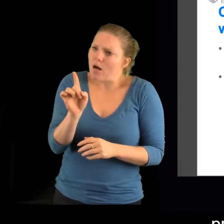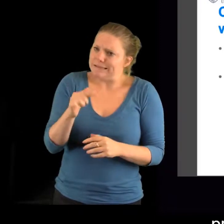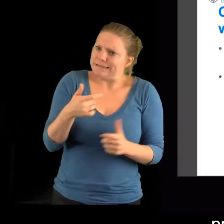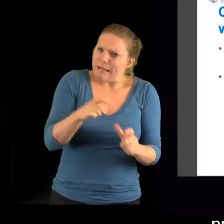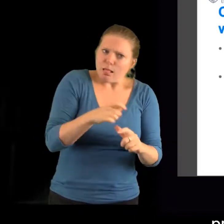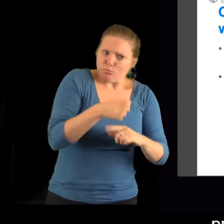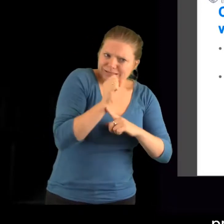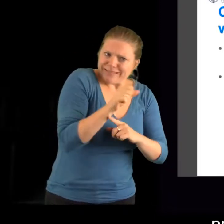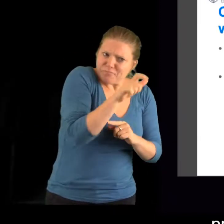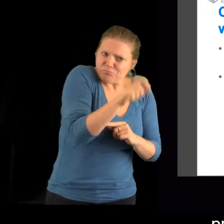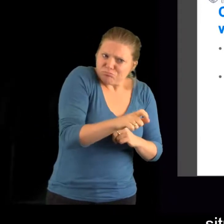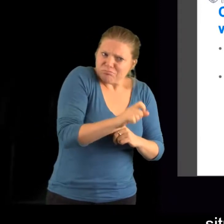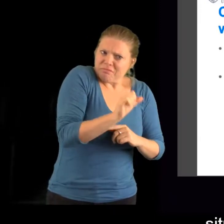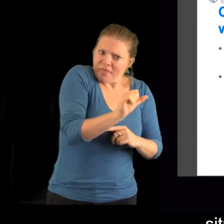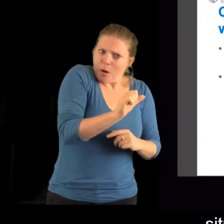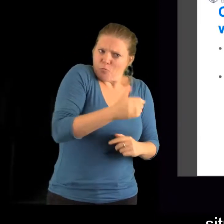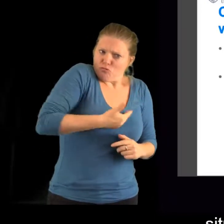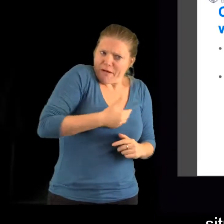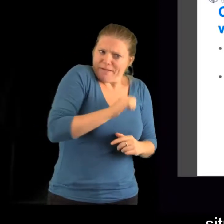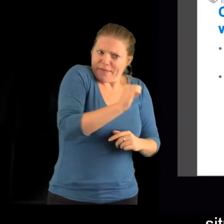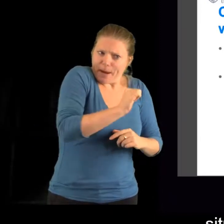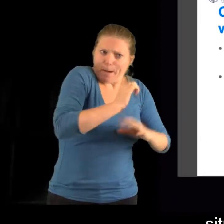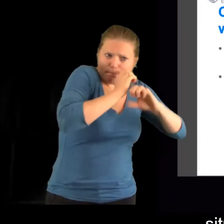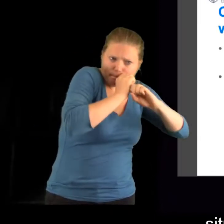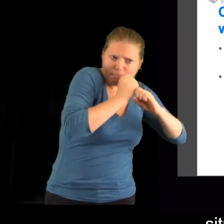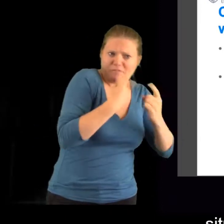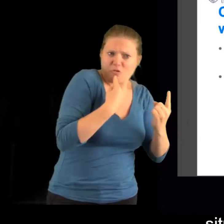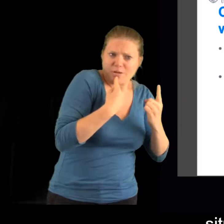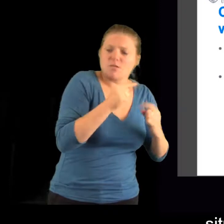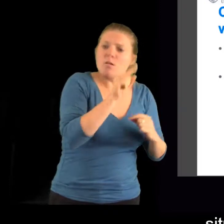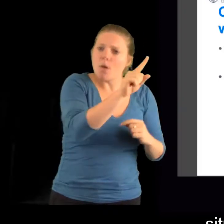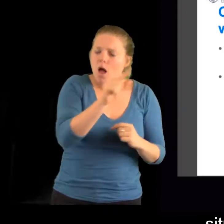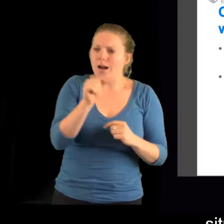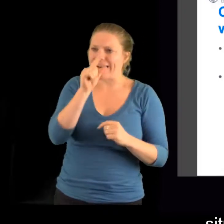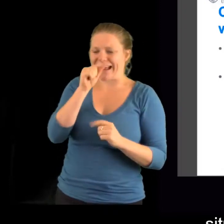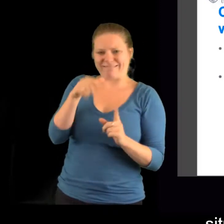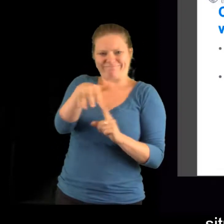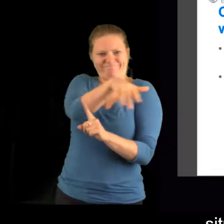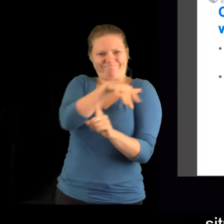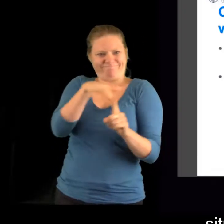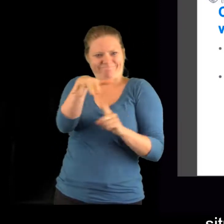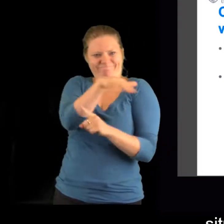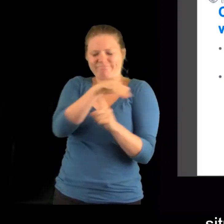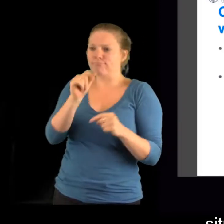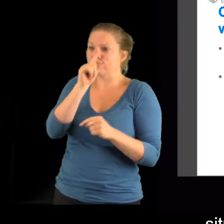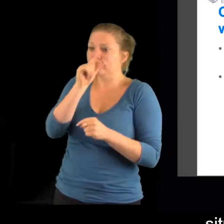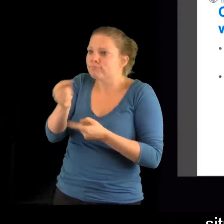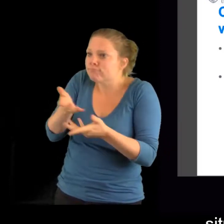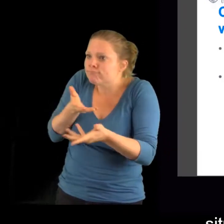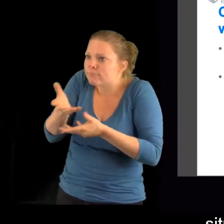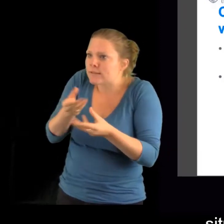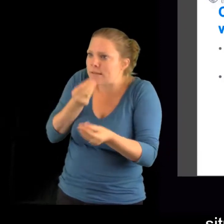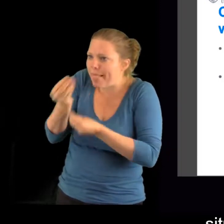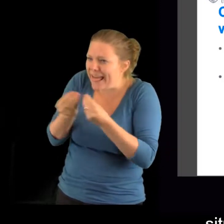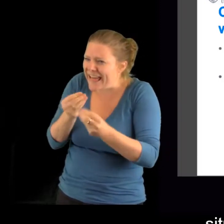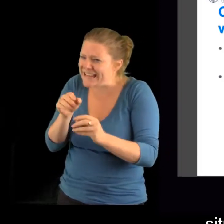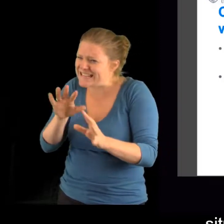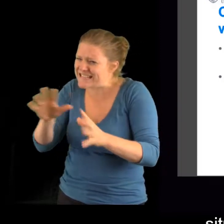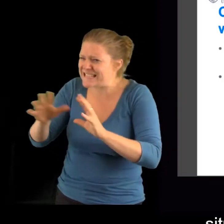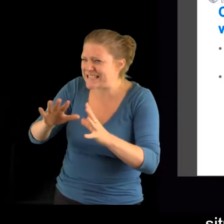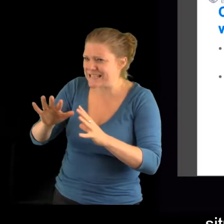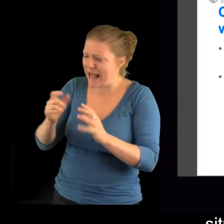that particular person's situation, but you're still able to talk about and learn from the experience that just